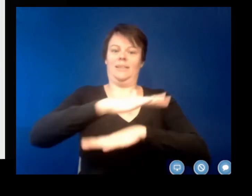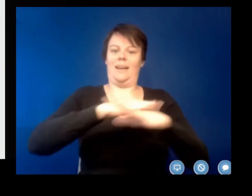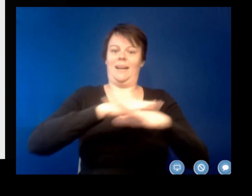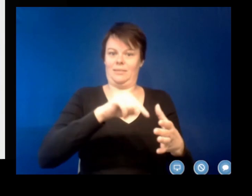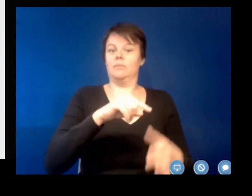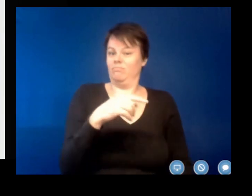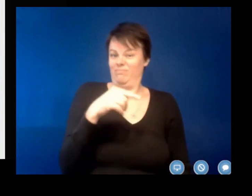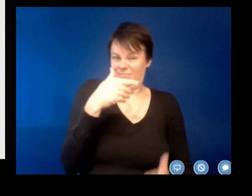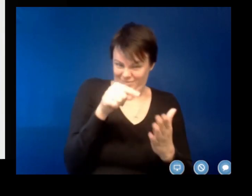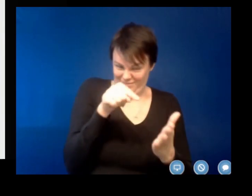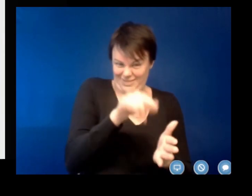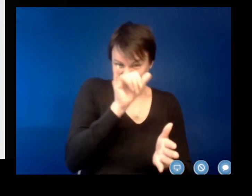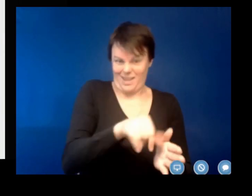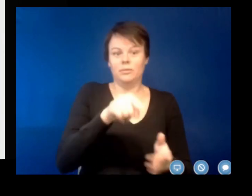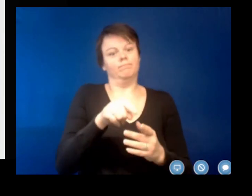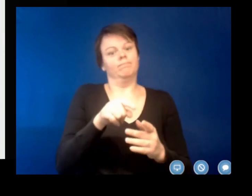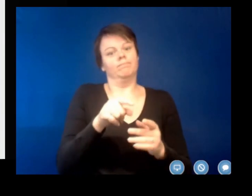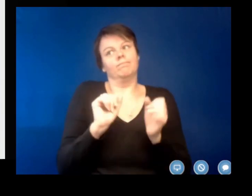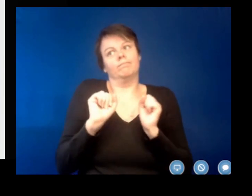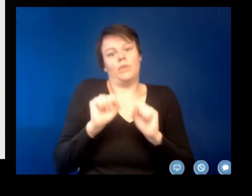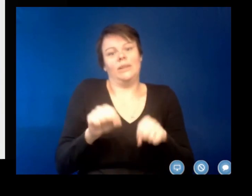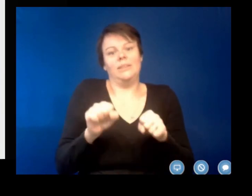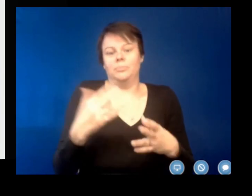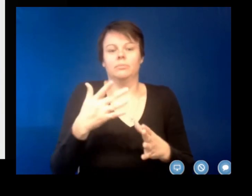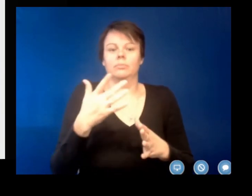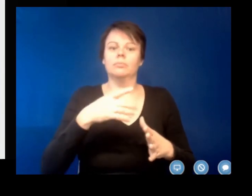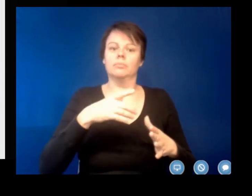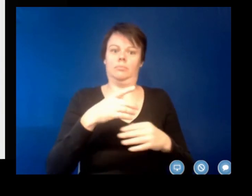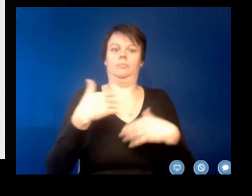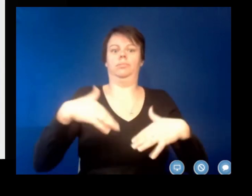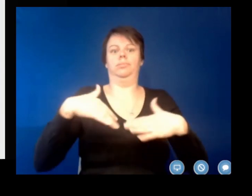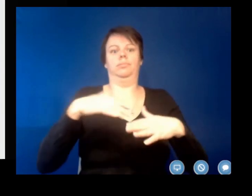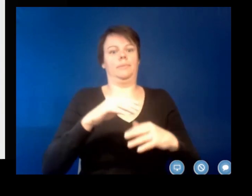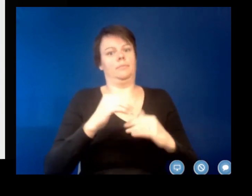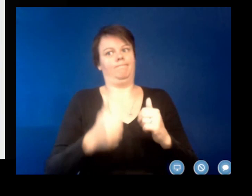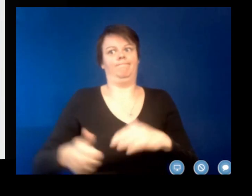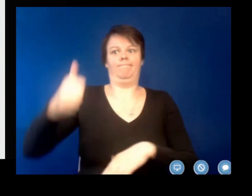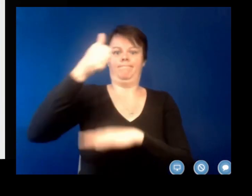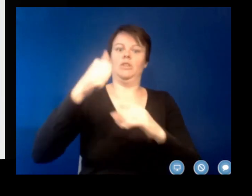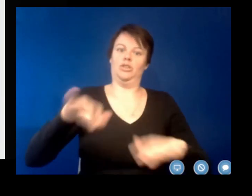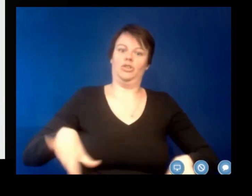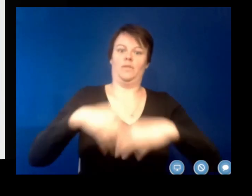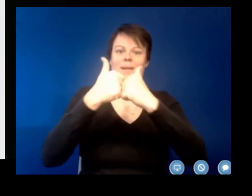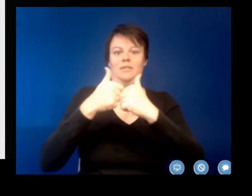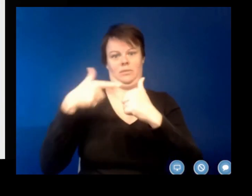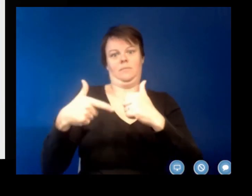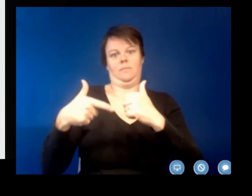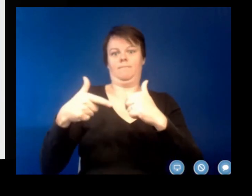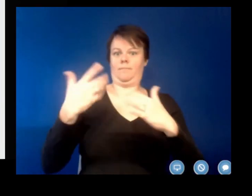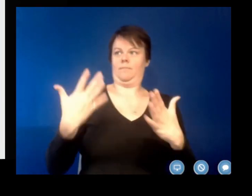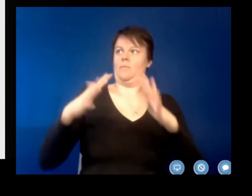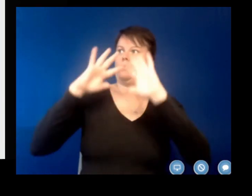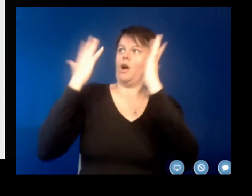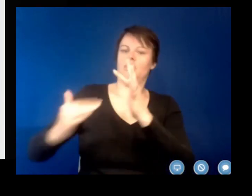not adequate perspective of world society. But it has a complexity, and the interdependence demand